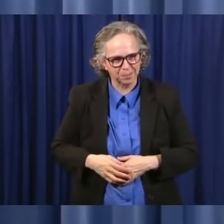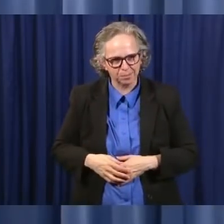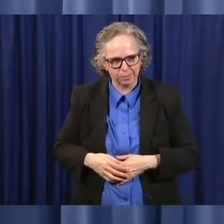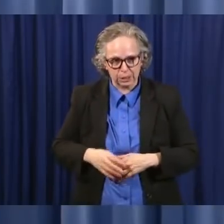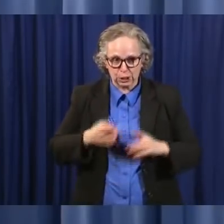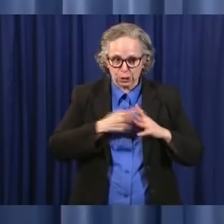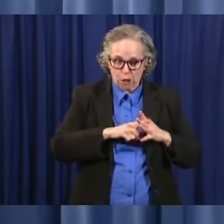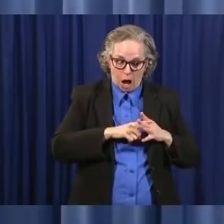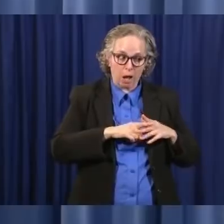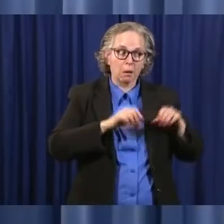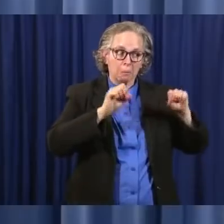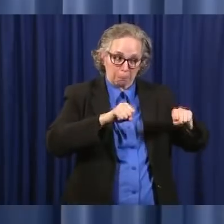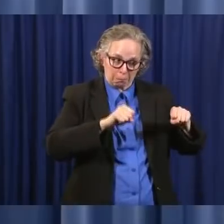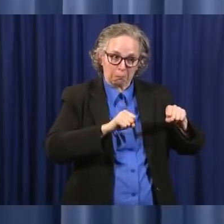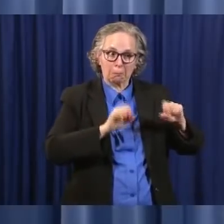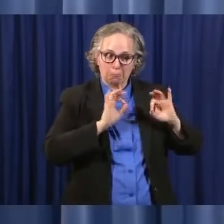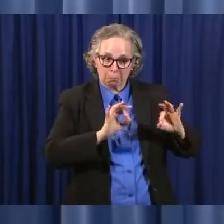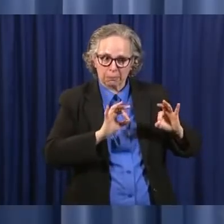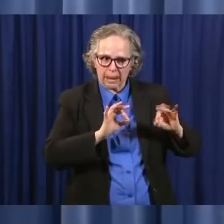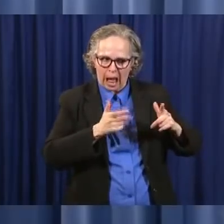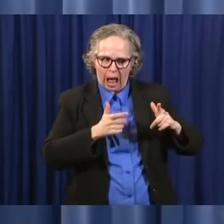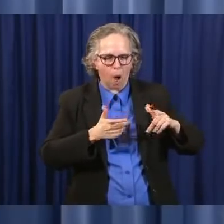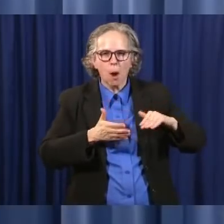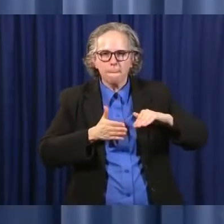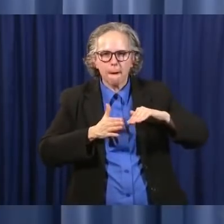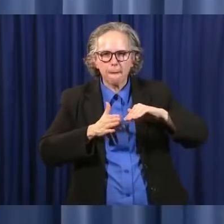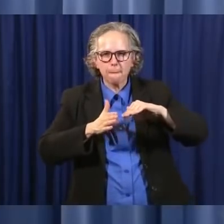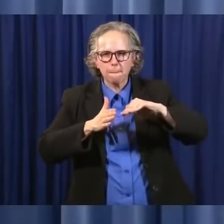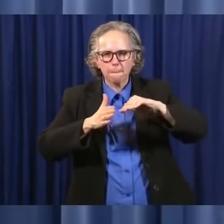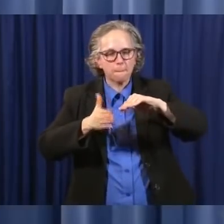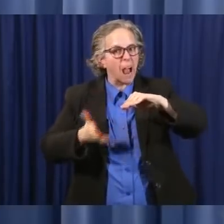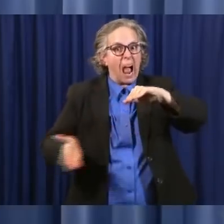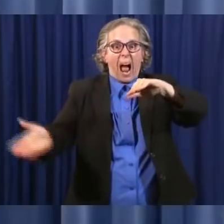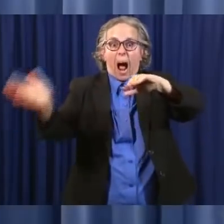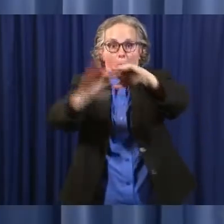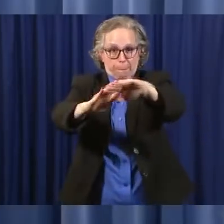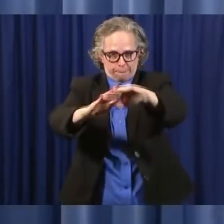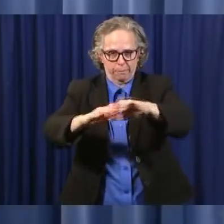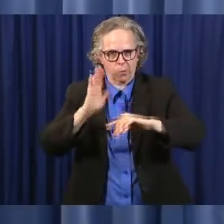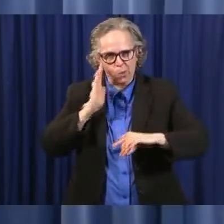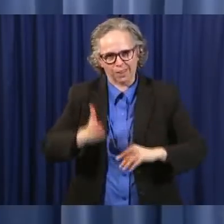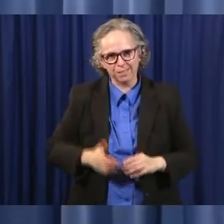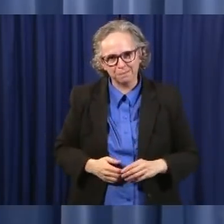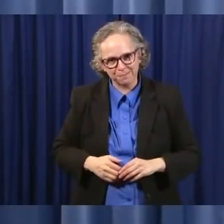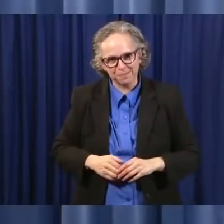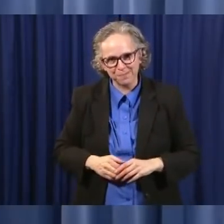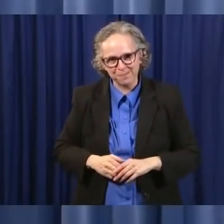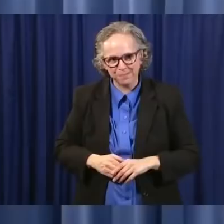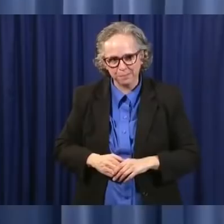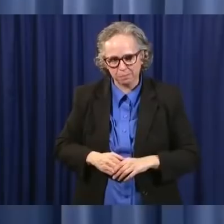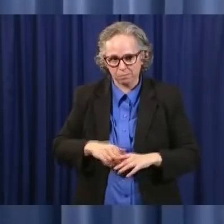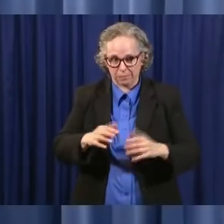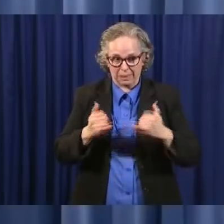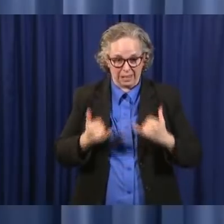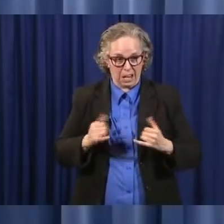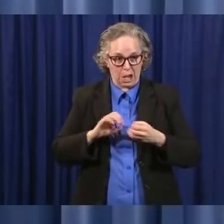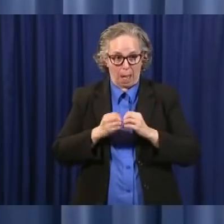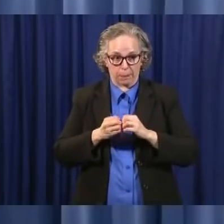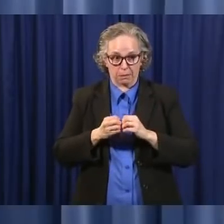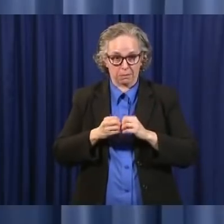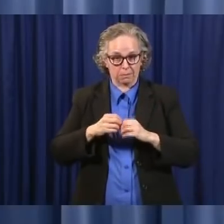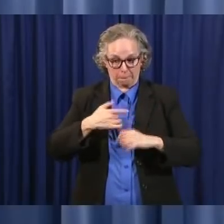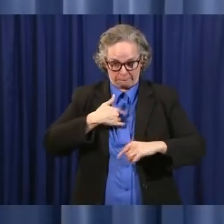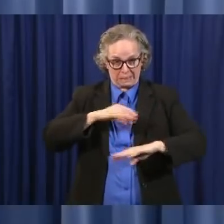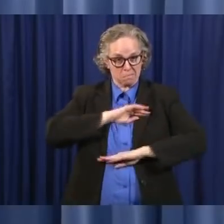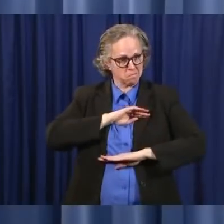to build upward from that. So I'm not unhappy with where we are. I'm always